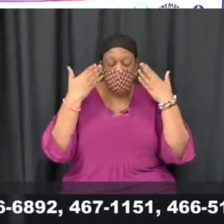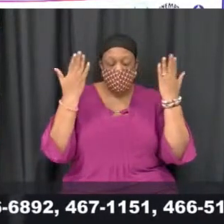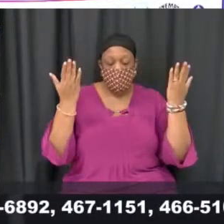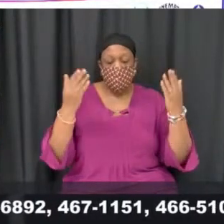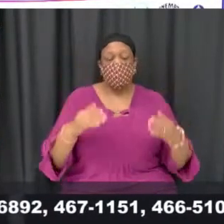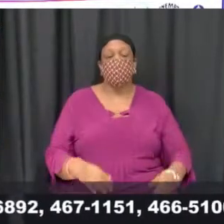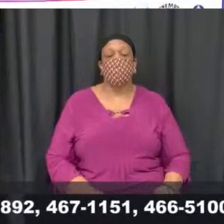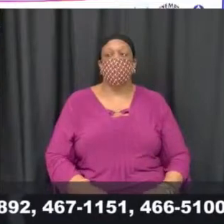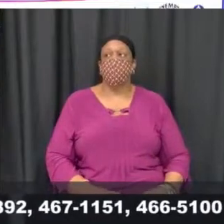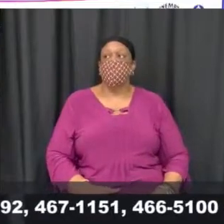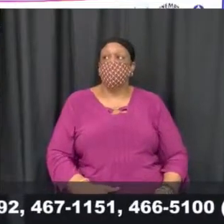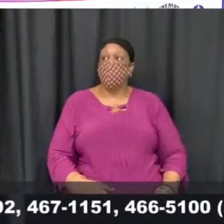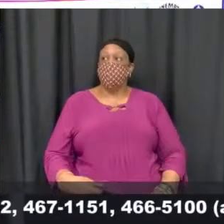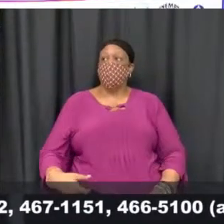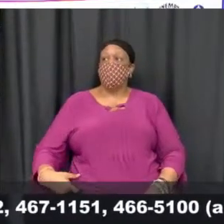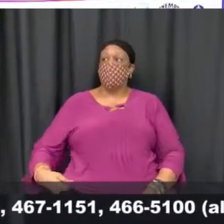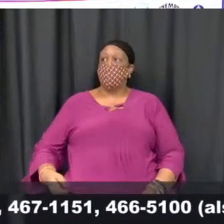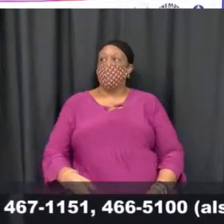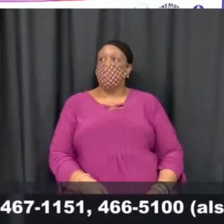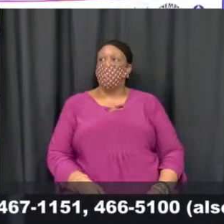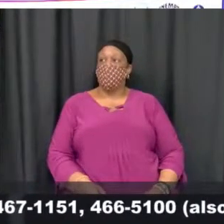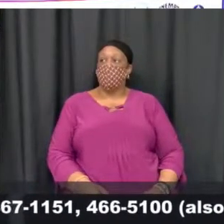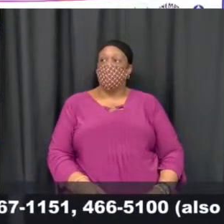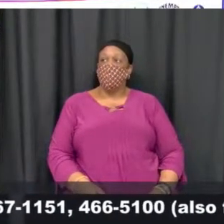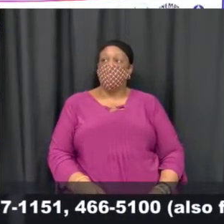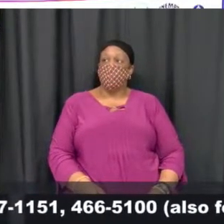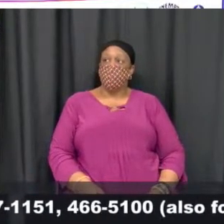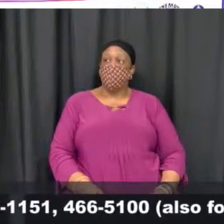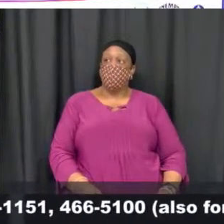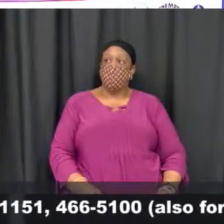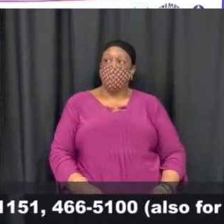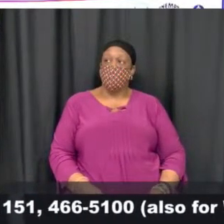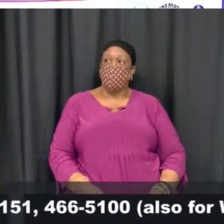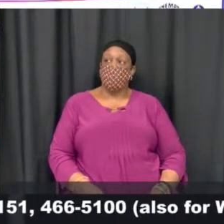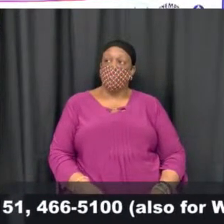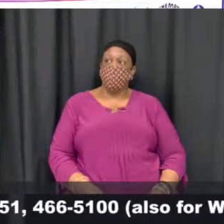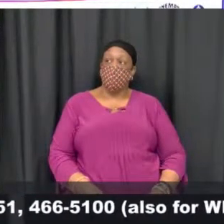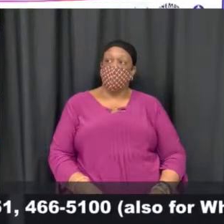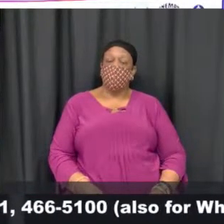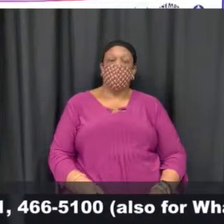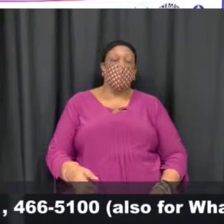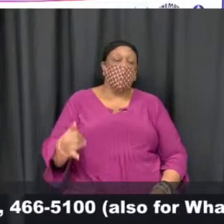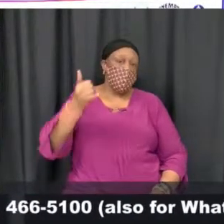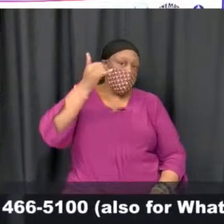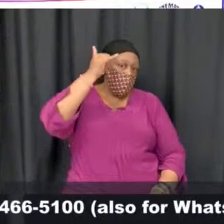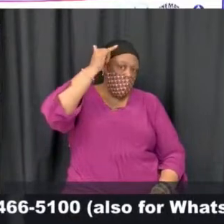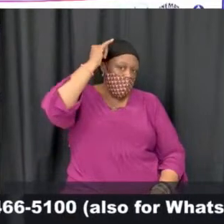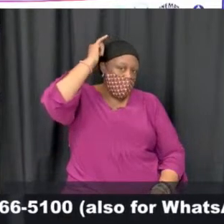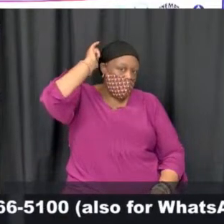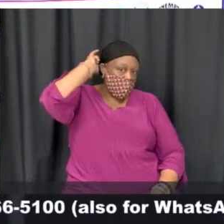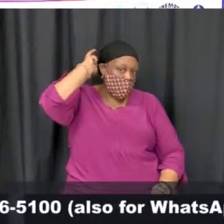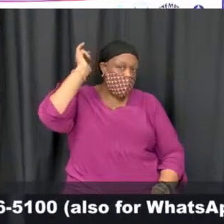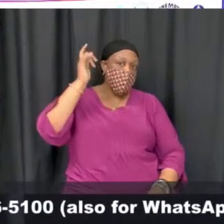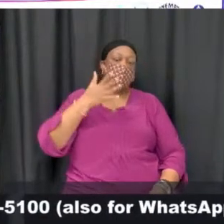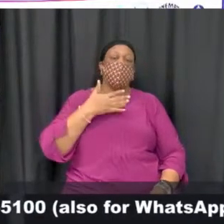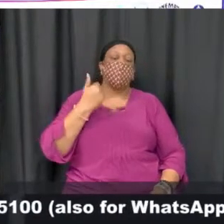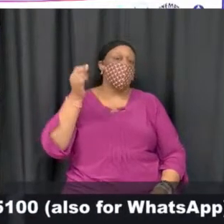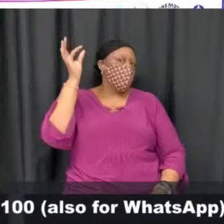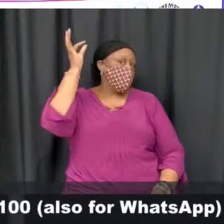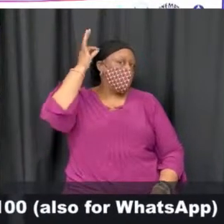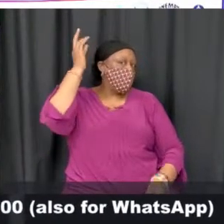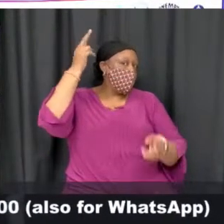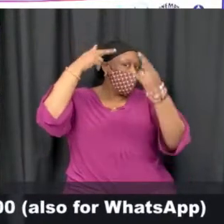the hygiene protocols and the wearing of face masks. Salons and barbers and barbershops may